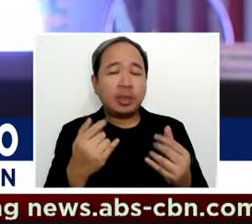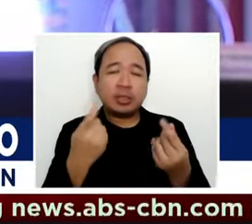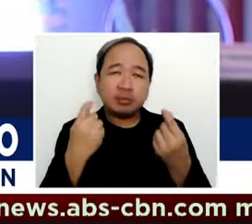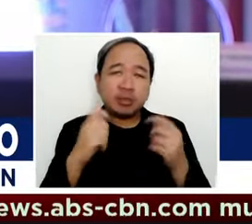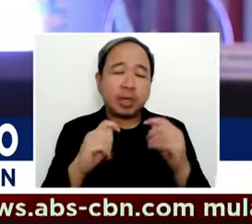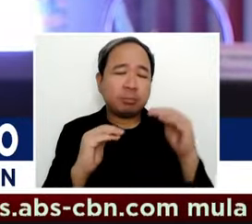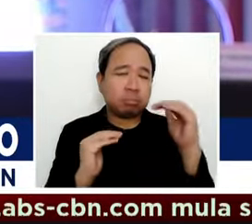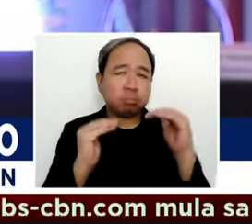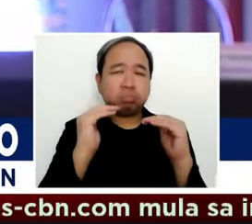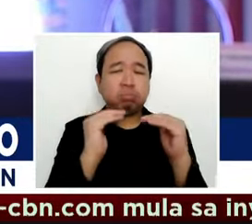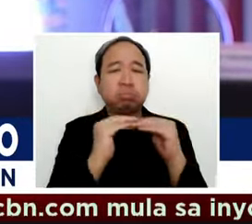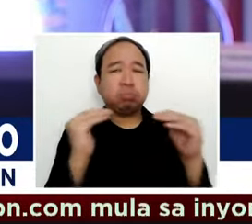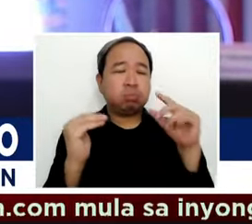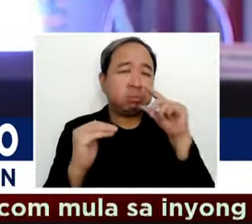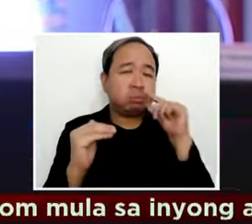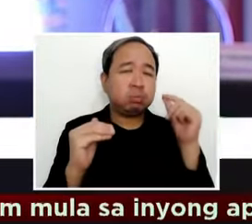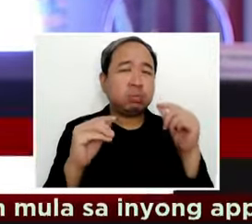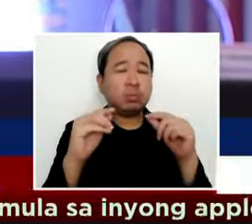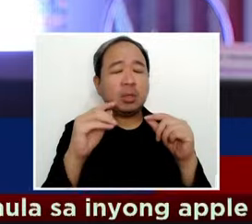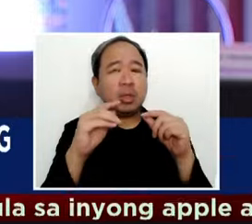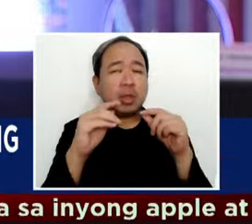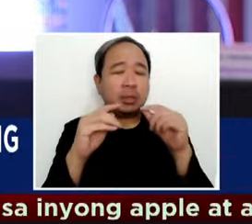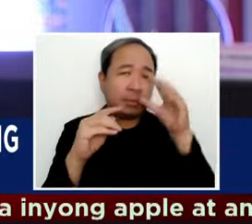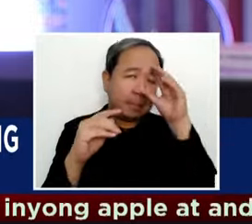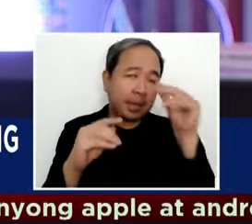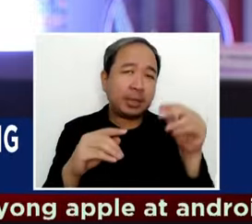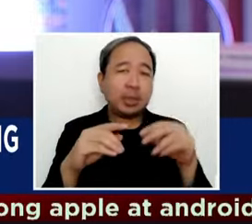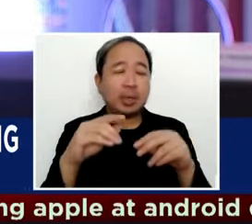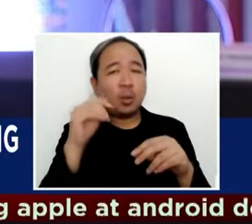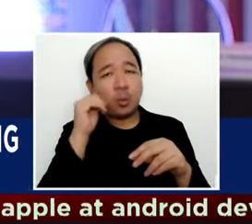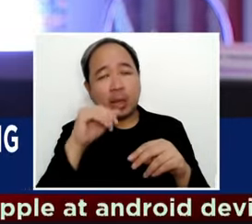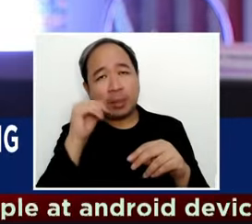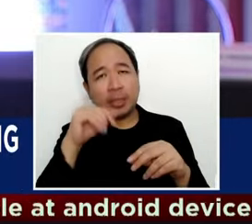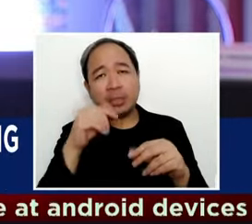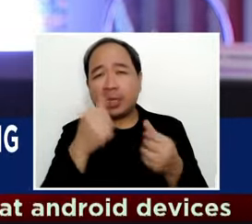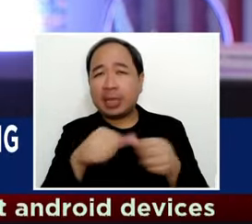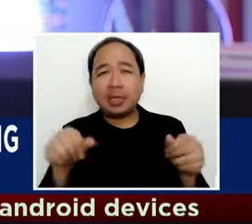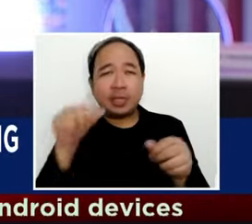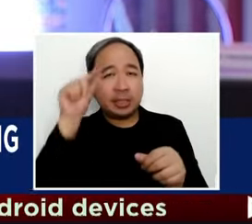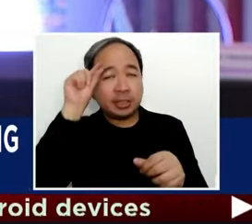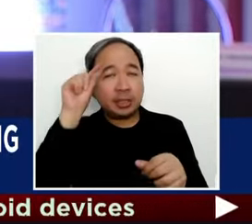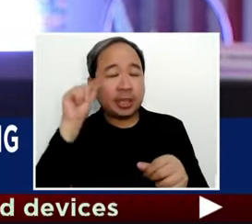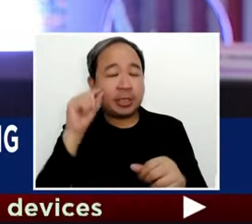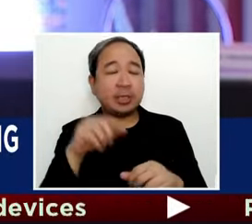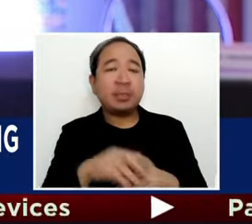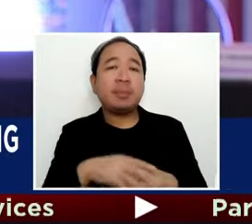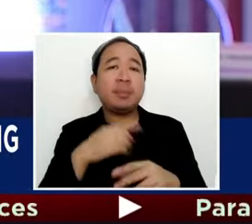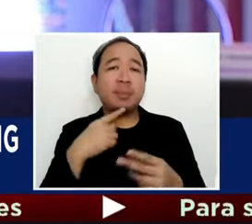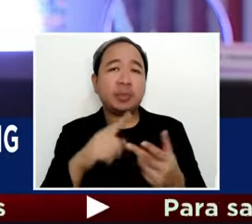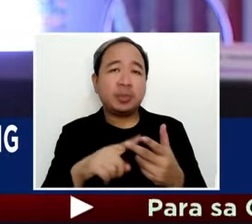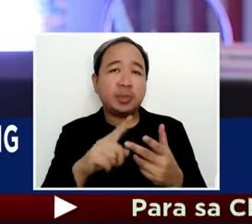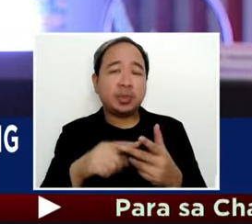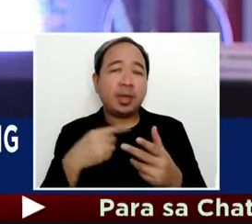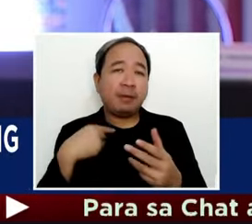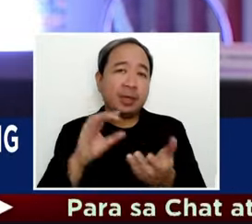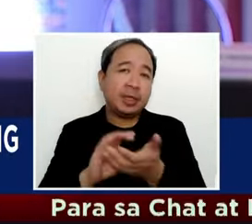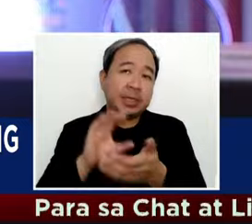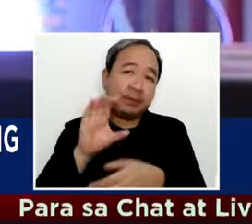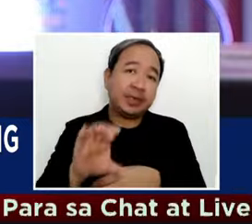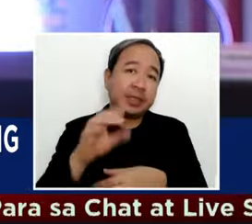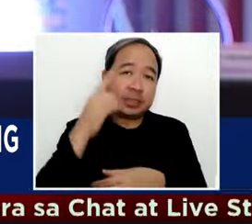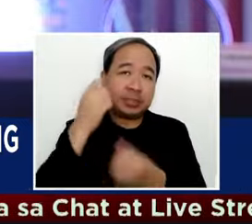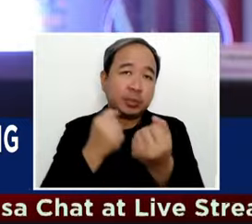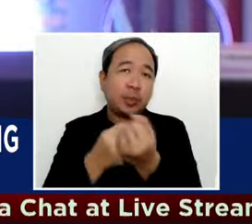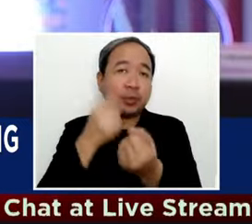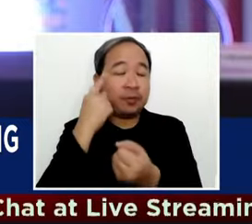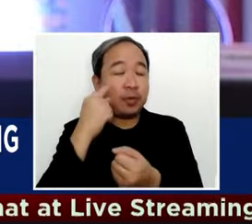the discrimination, no, in all gender types. We also invest in women for us